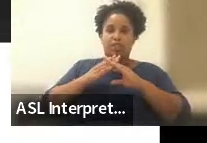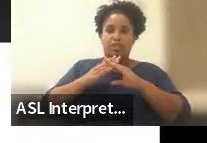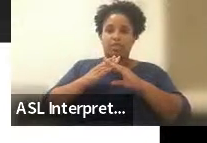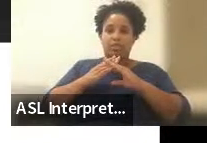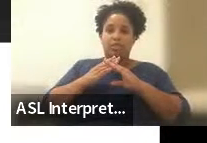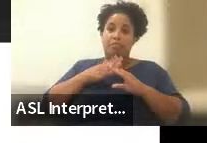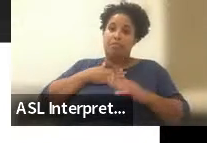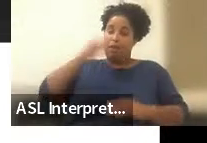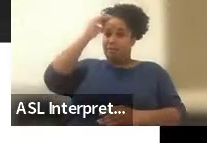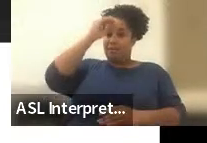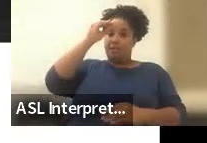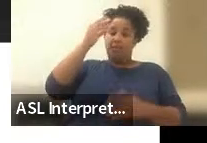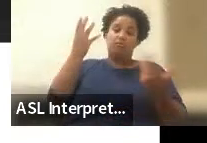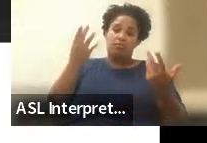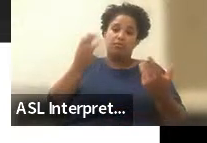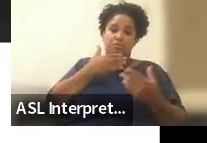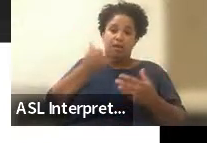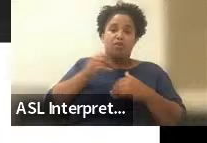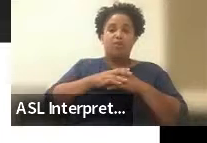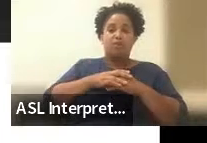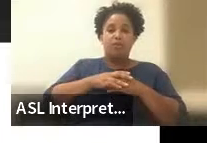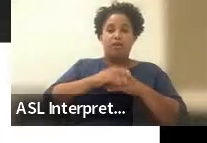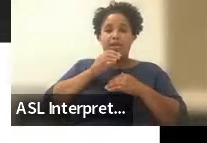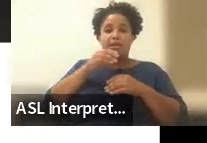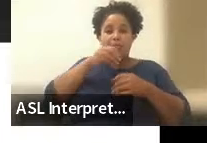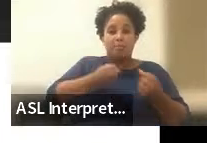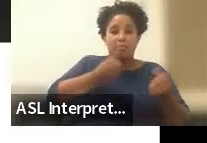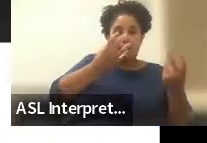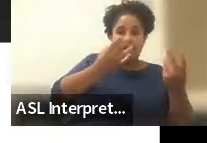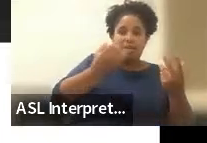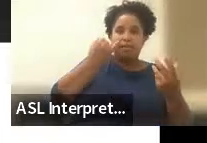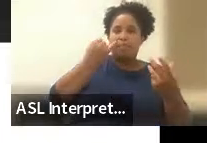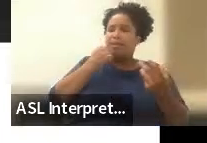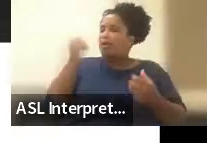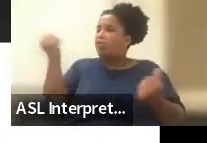my opinion, in many, but not all of these settings.